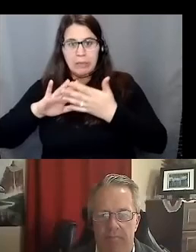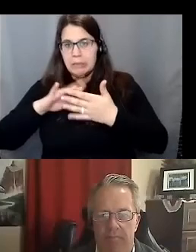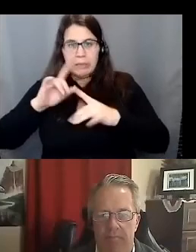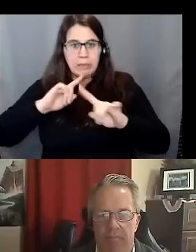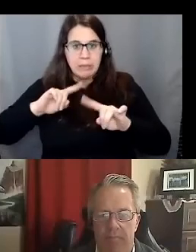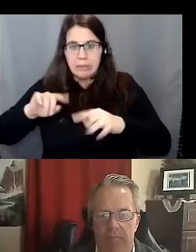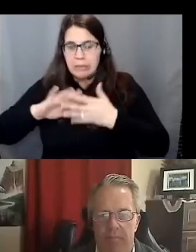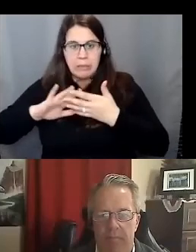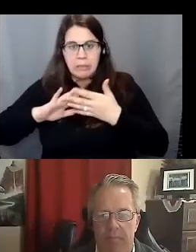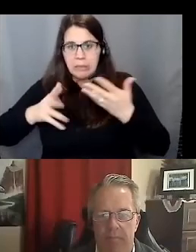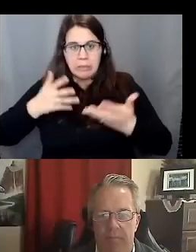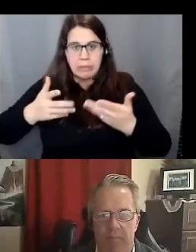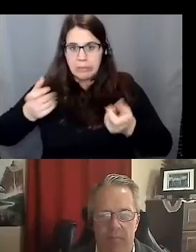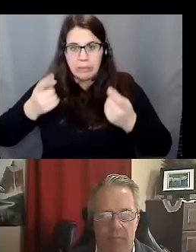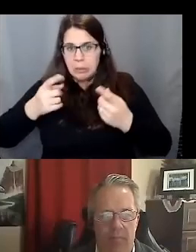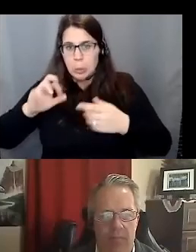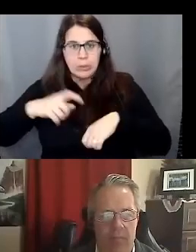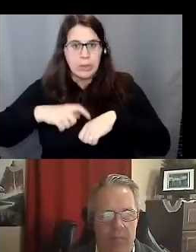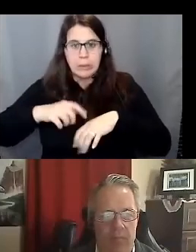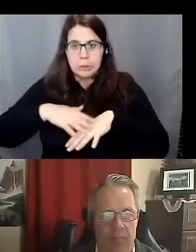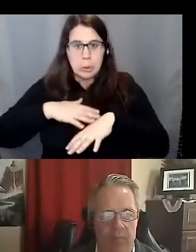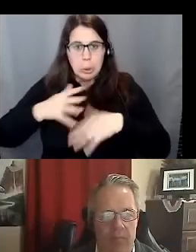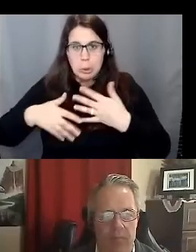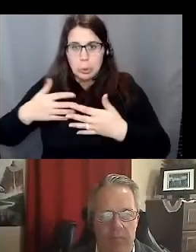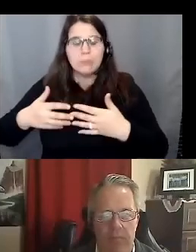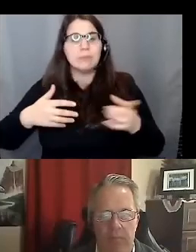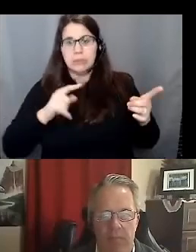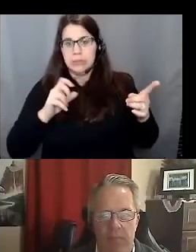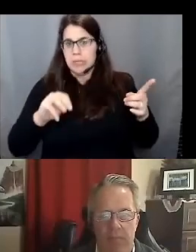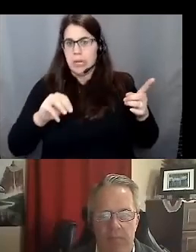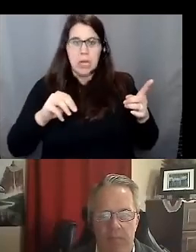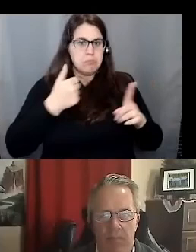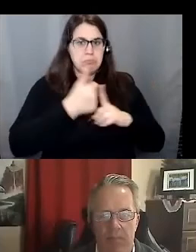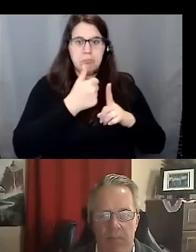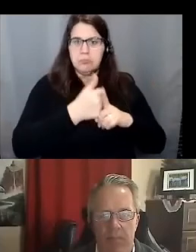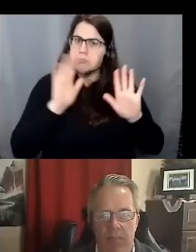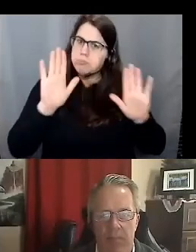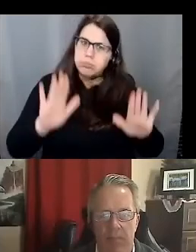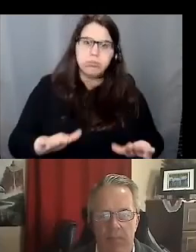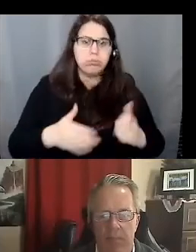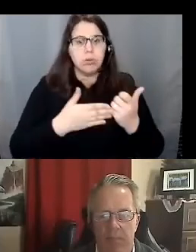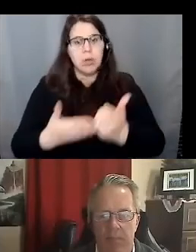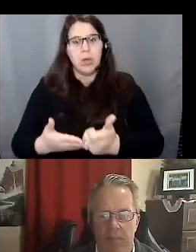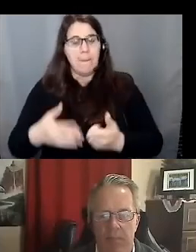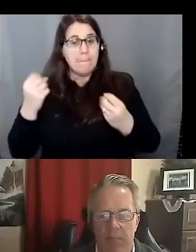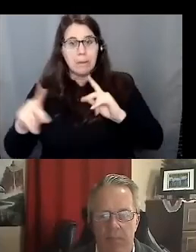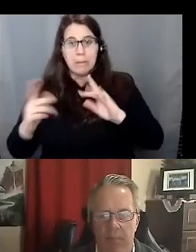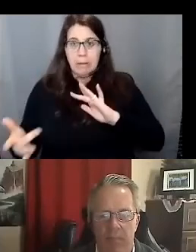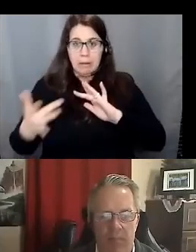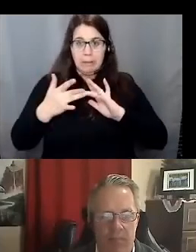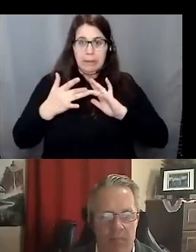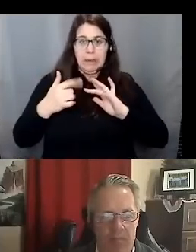maybe in a timely manner, or, you know, Tom is excellent to help. It's not uncommon that folks will reach out to me and then I reach out to